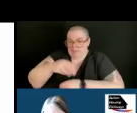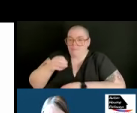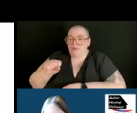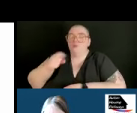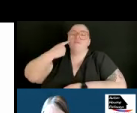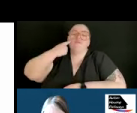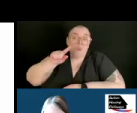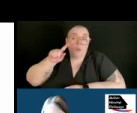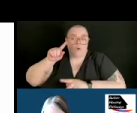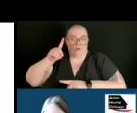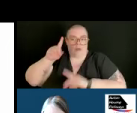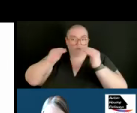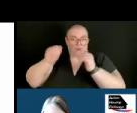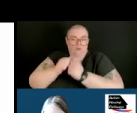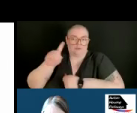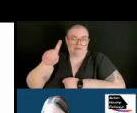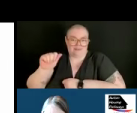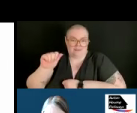disabilities.